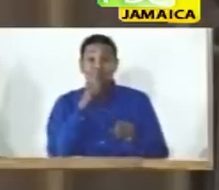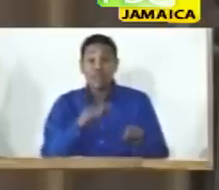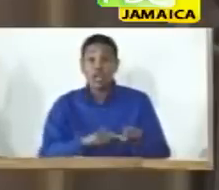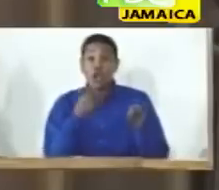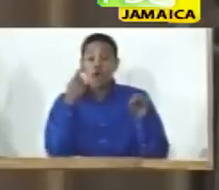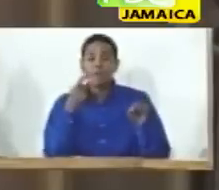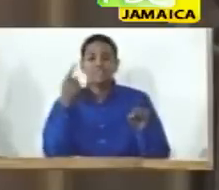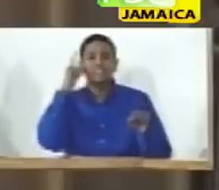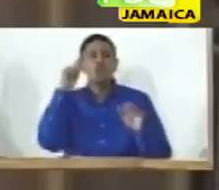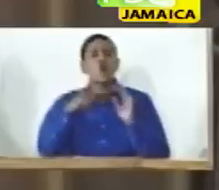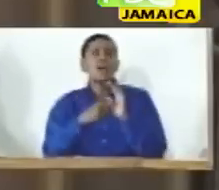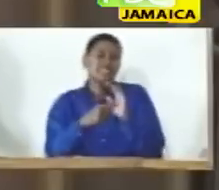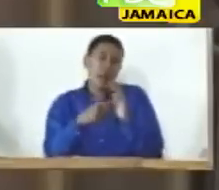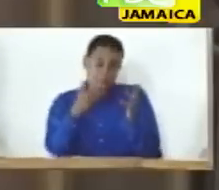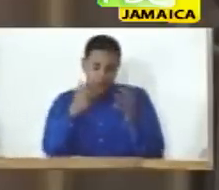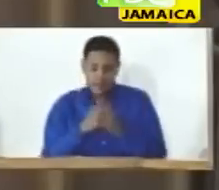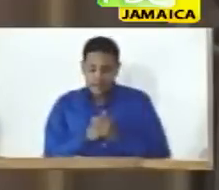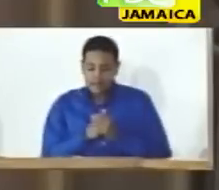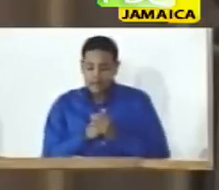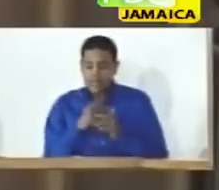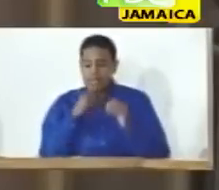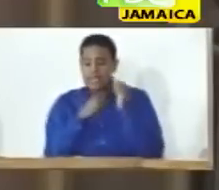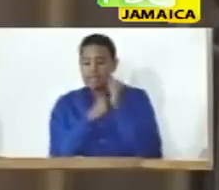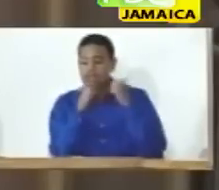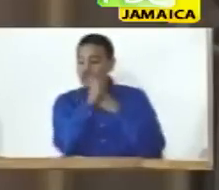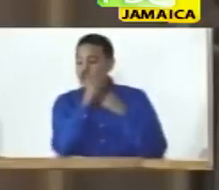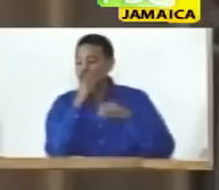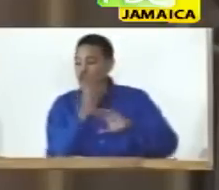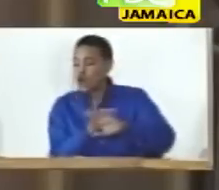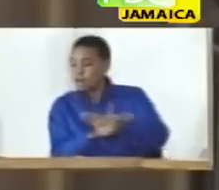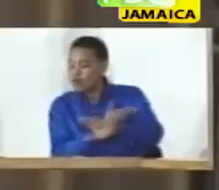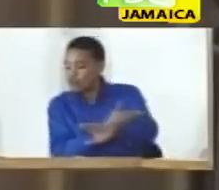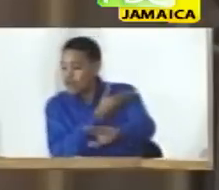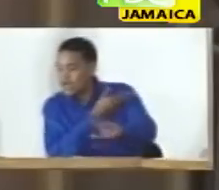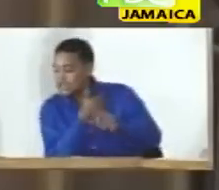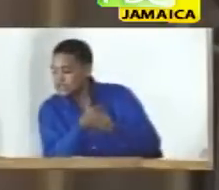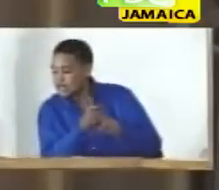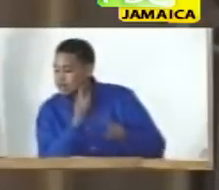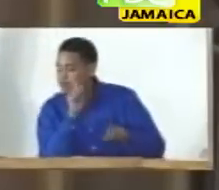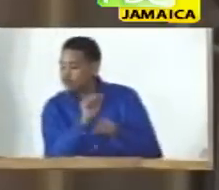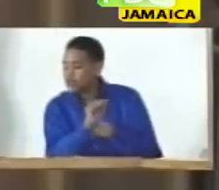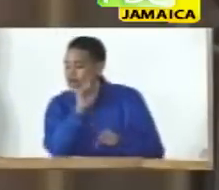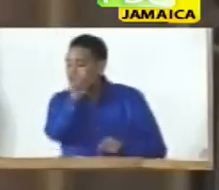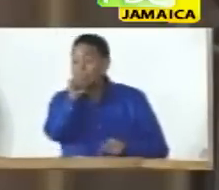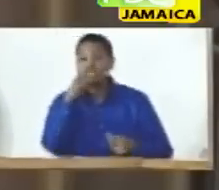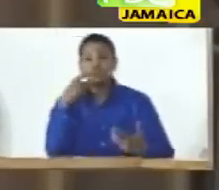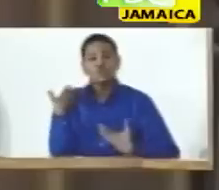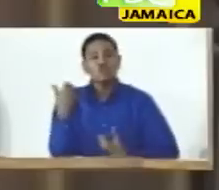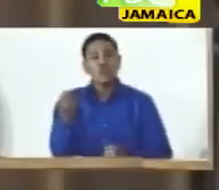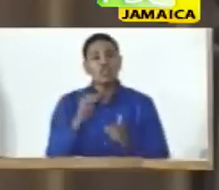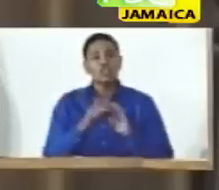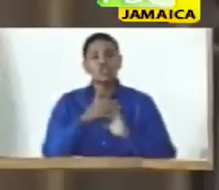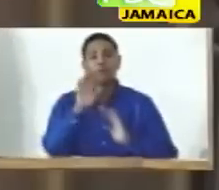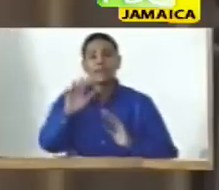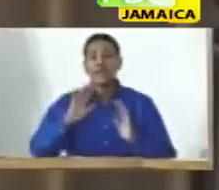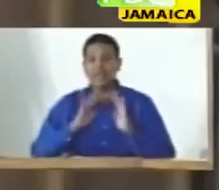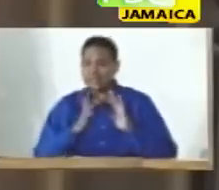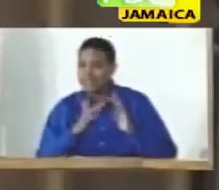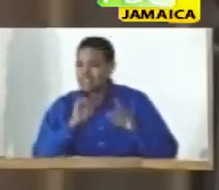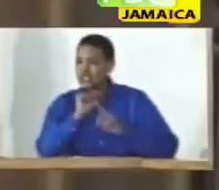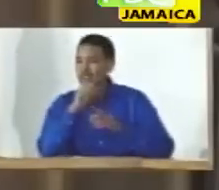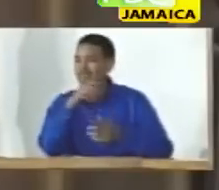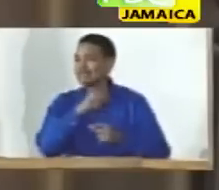commenced. For example, infrastructure upgrades that are necessary to strengthen Jamaica's cybersecurity